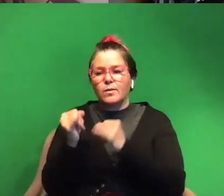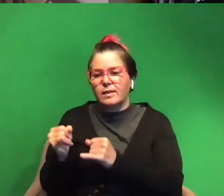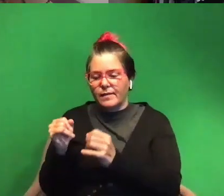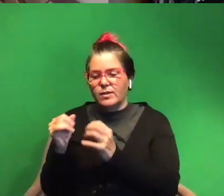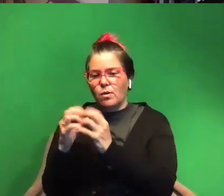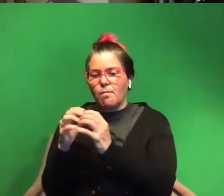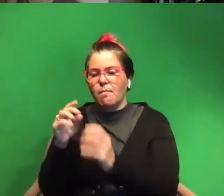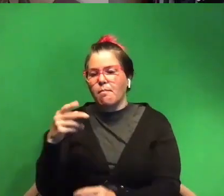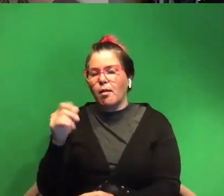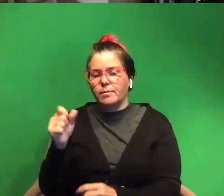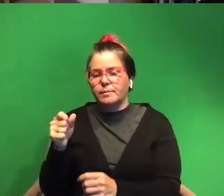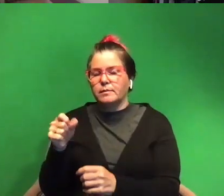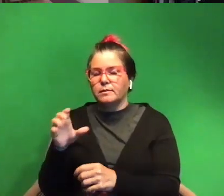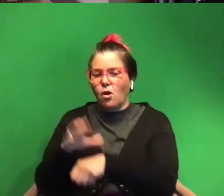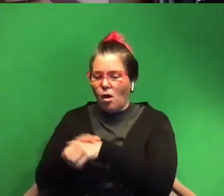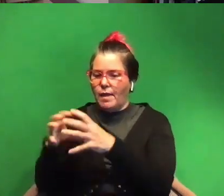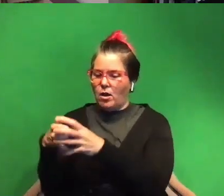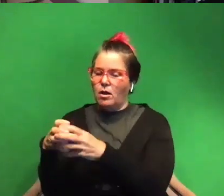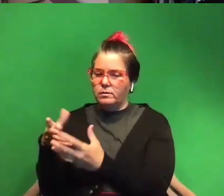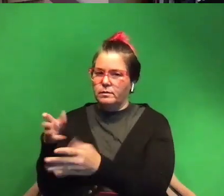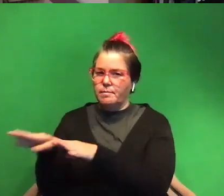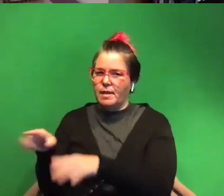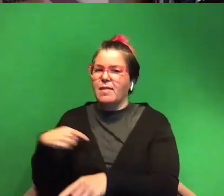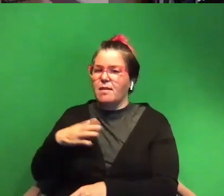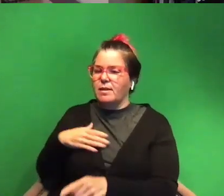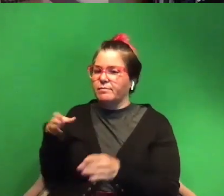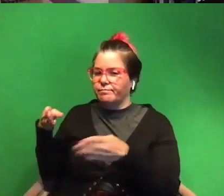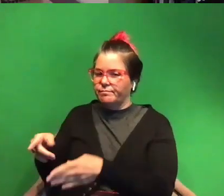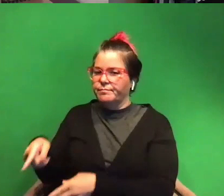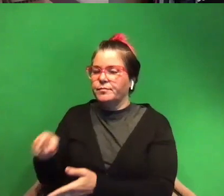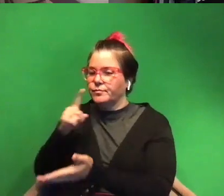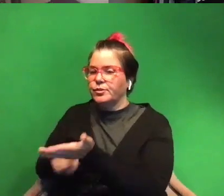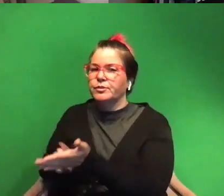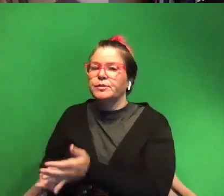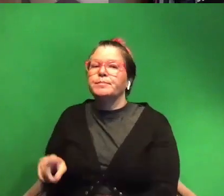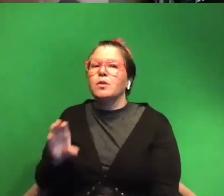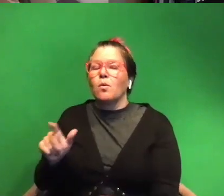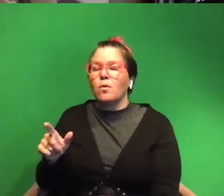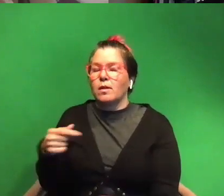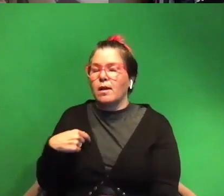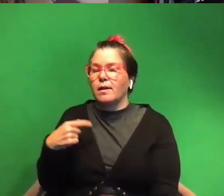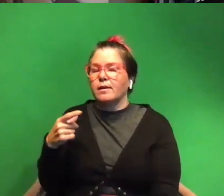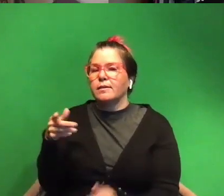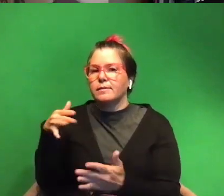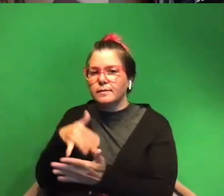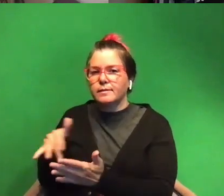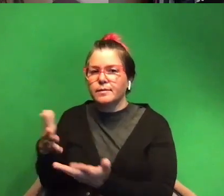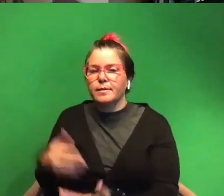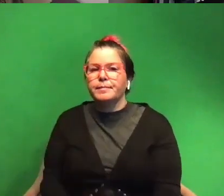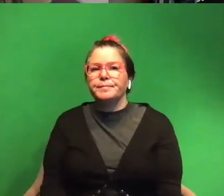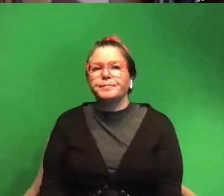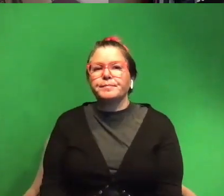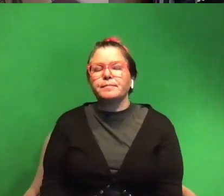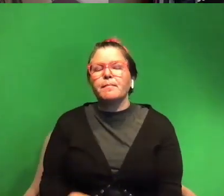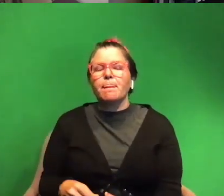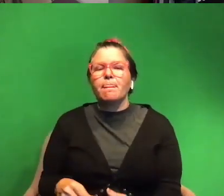a colony behaving. And that's the type that I've looked into. So the coral that I did a lot of study on when I was in